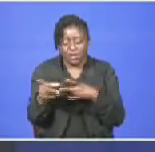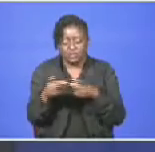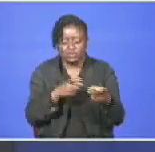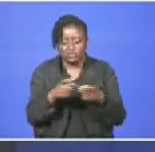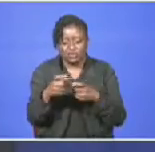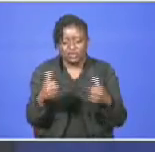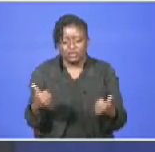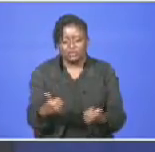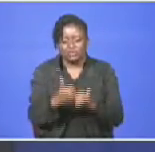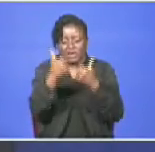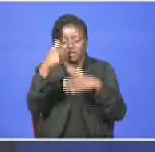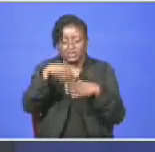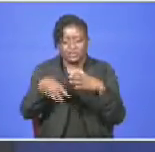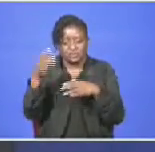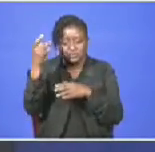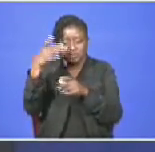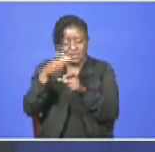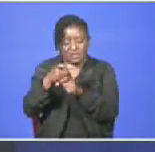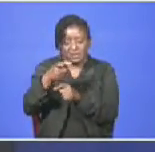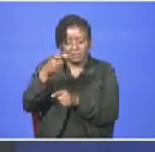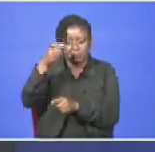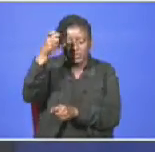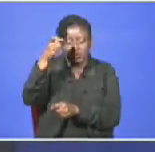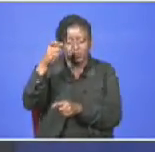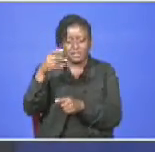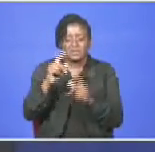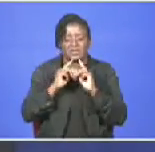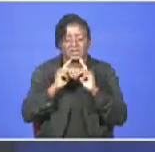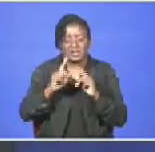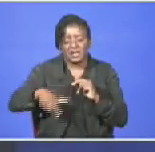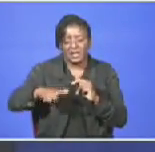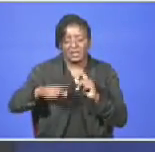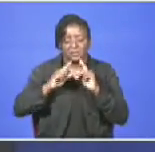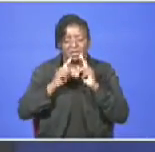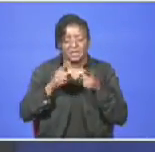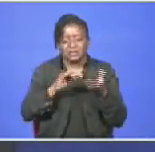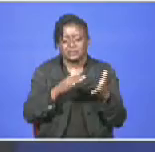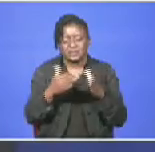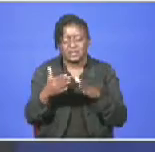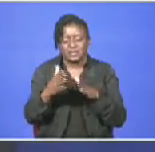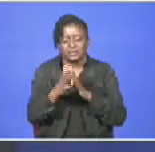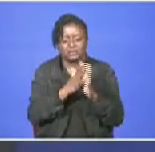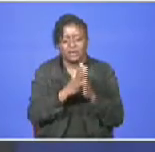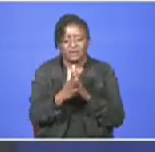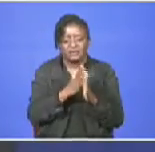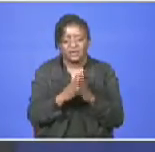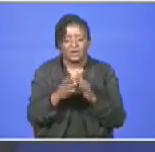to the Smiths Bay Community Clinic, where he was later pronounced dead. Traffic division